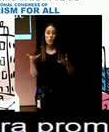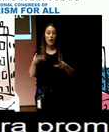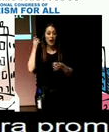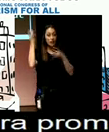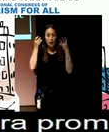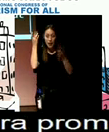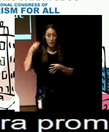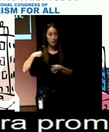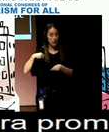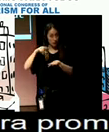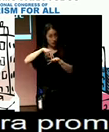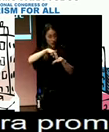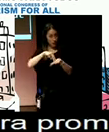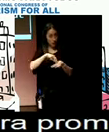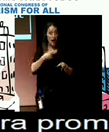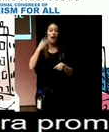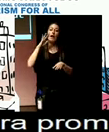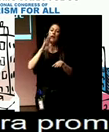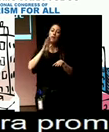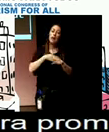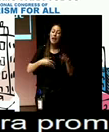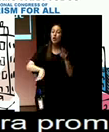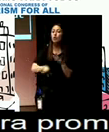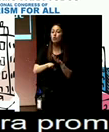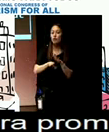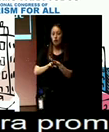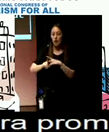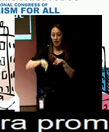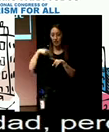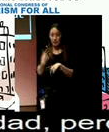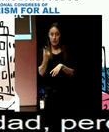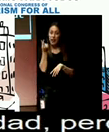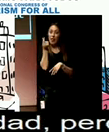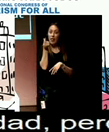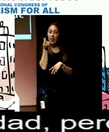or shall I say, attractive prices to the end client.